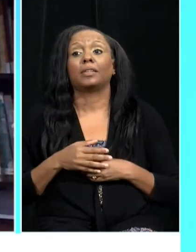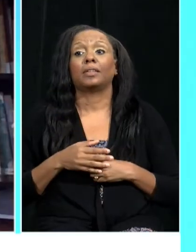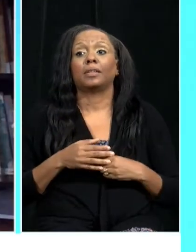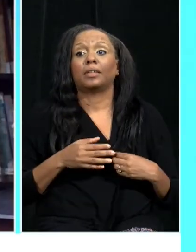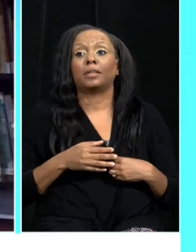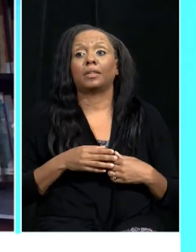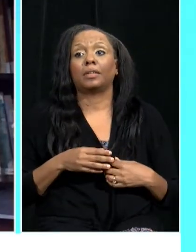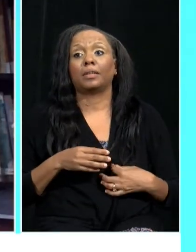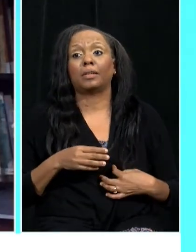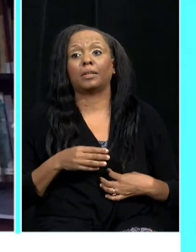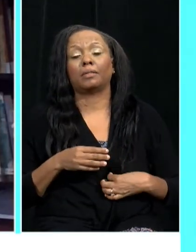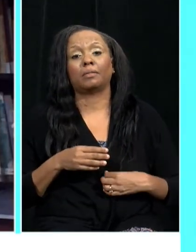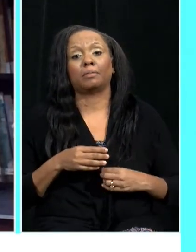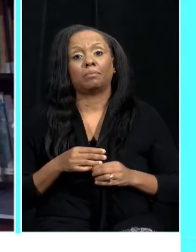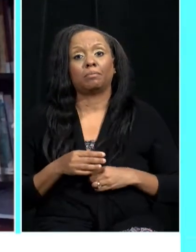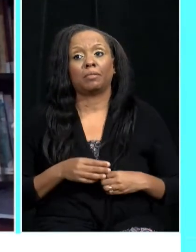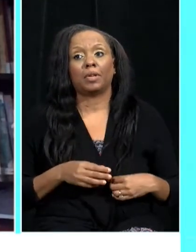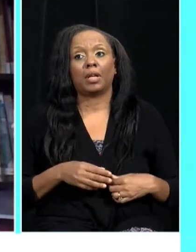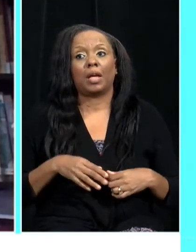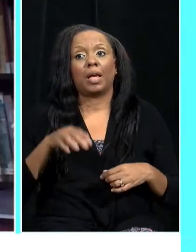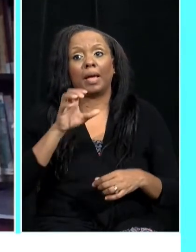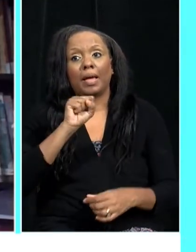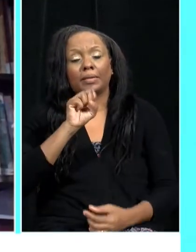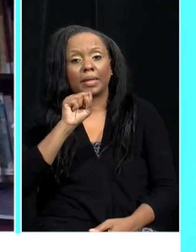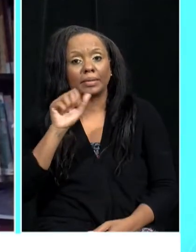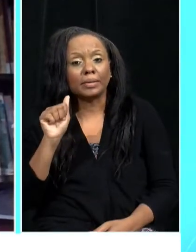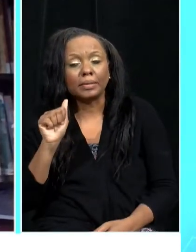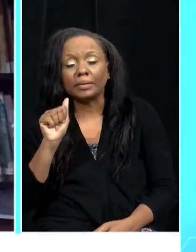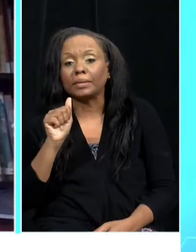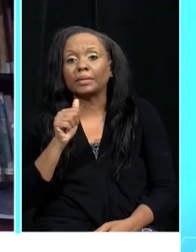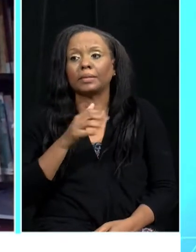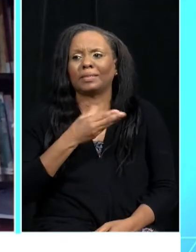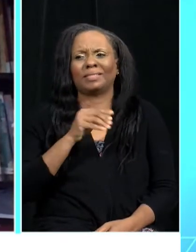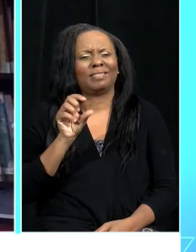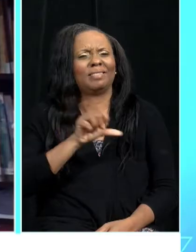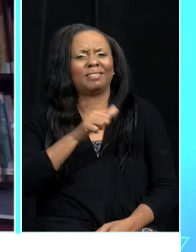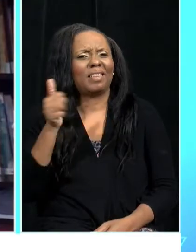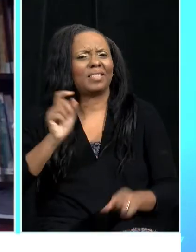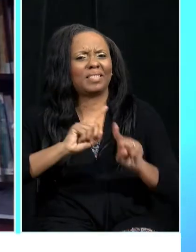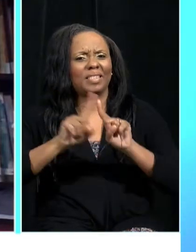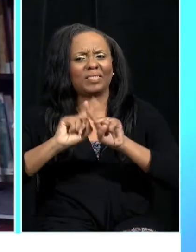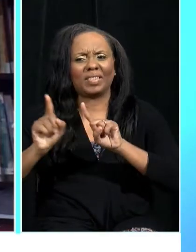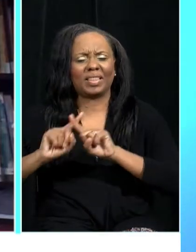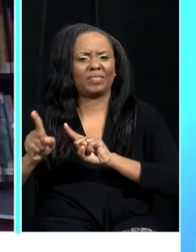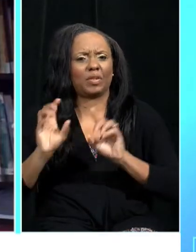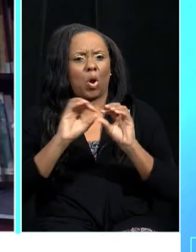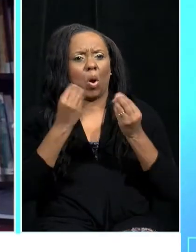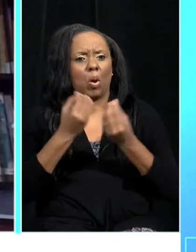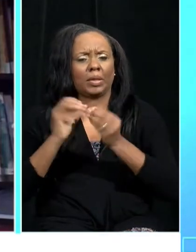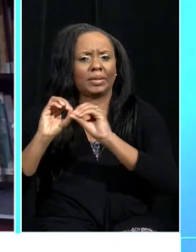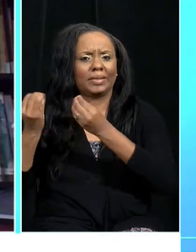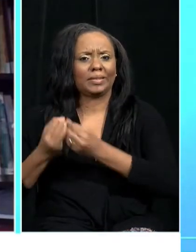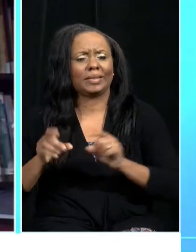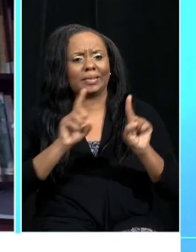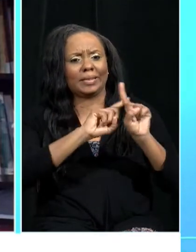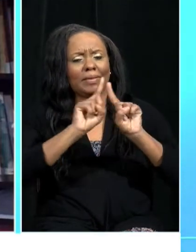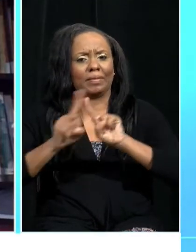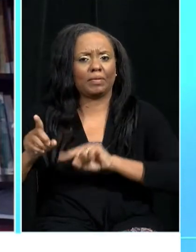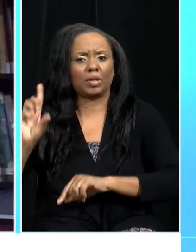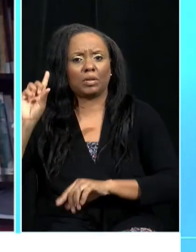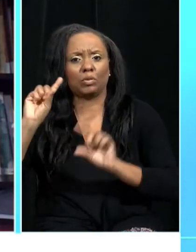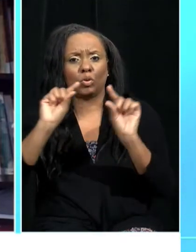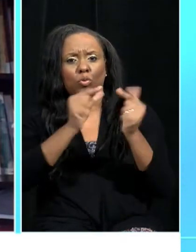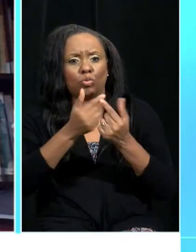SSA, well, Hospital, not so much SSA anymore, and a number of these children. entities. How quickly can you